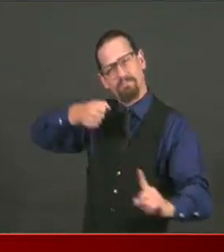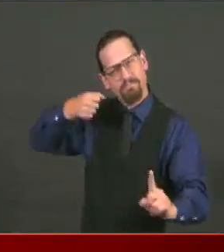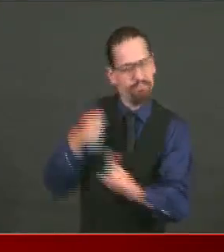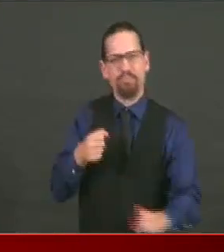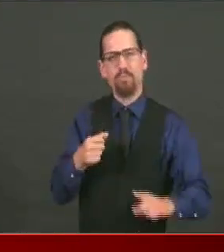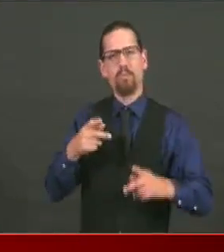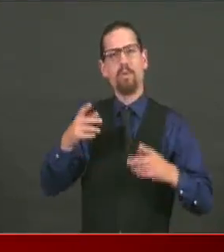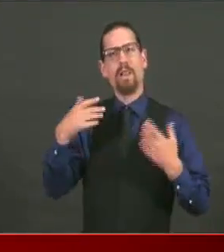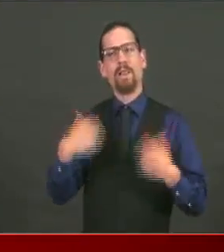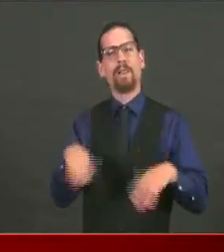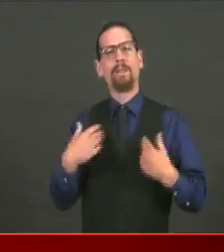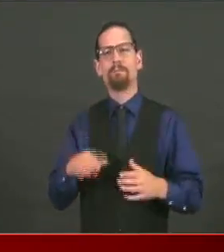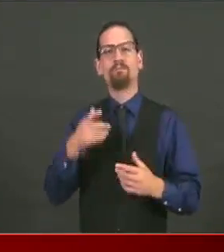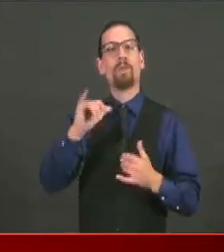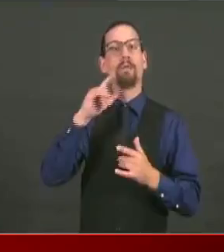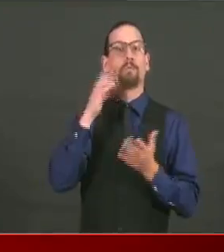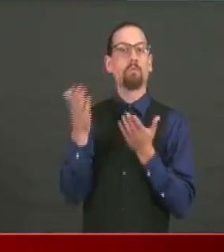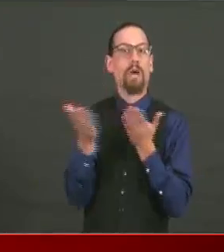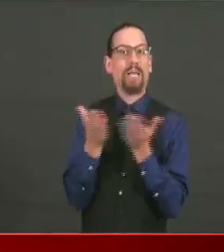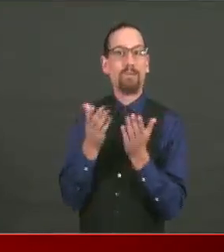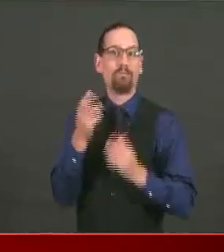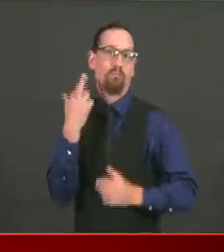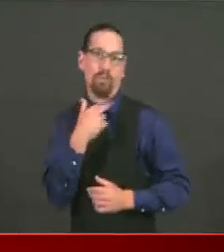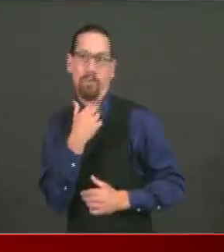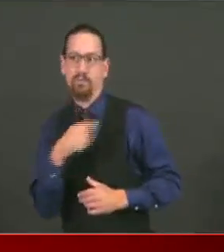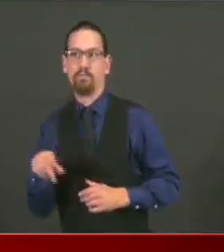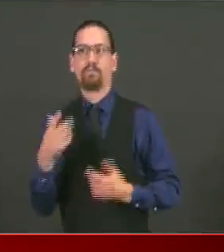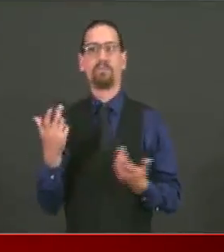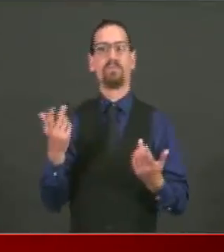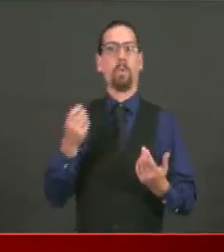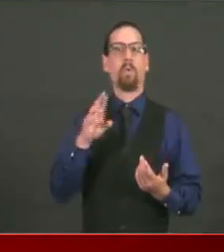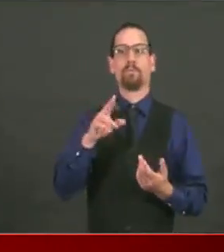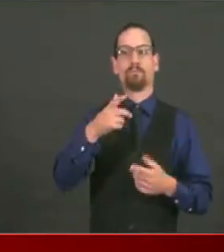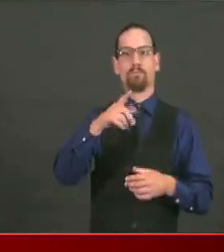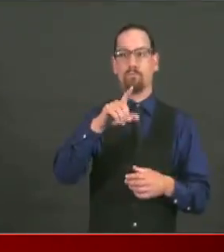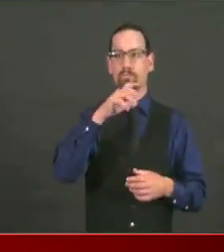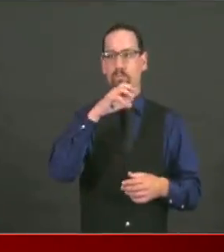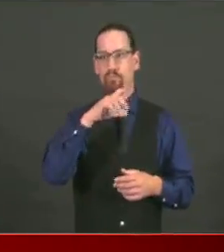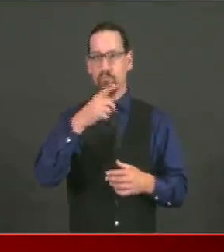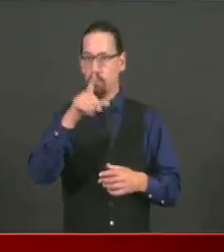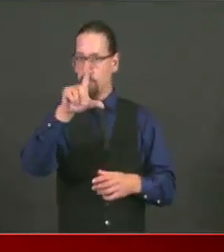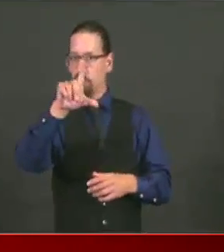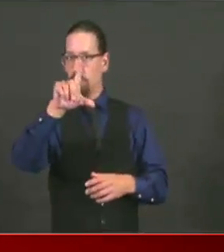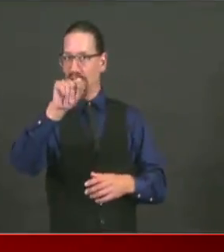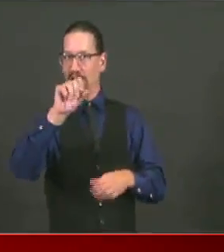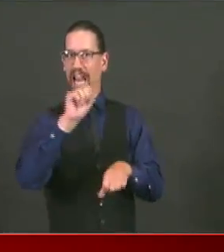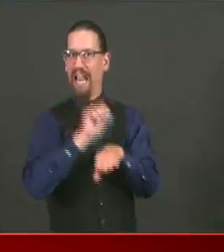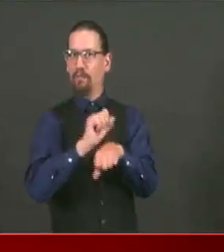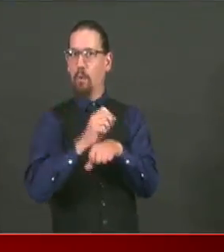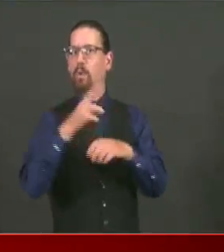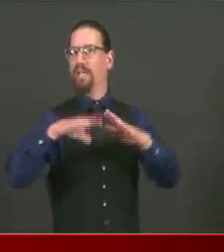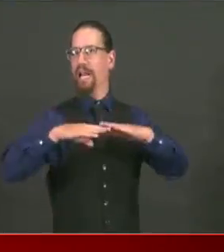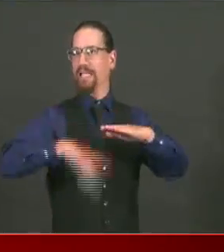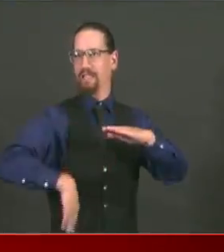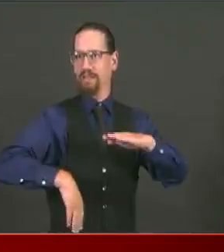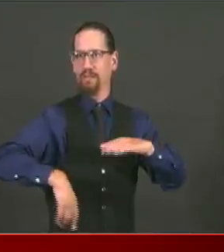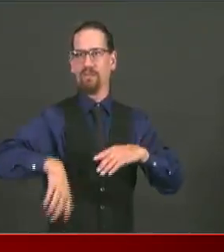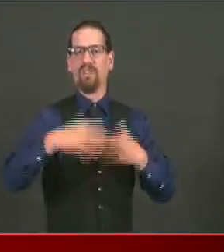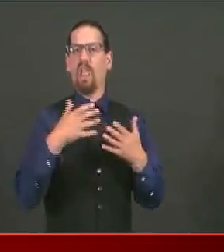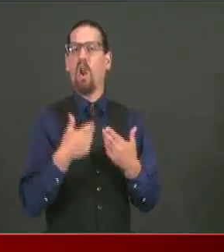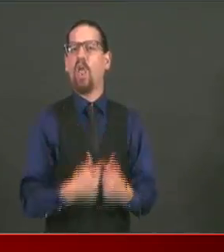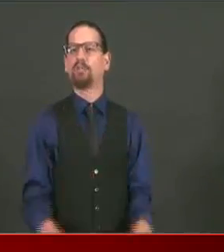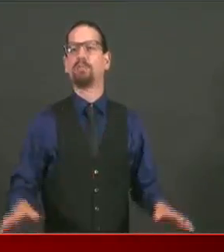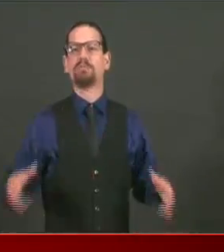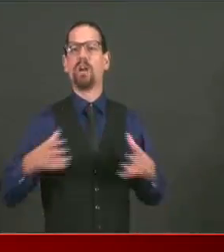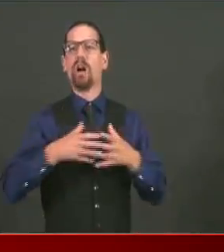caterers, Rhode Island businesses that have 20 or fewer employees and who have lost a significant